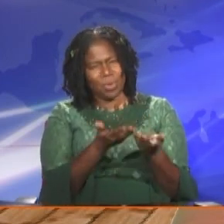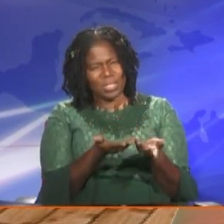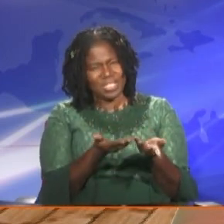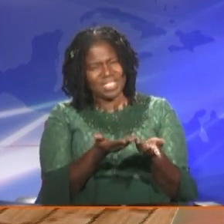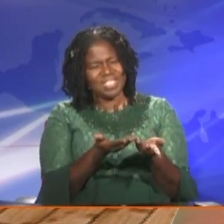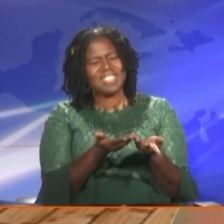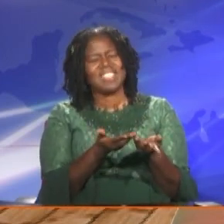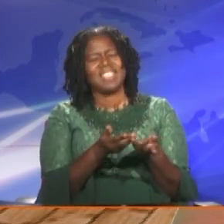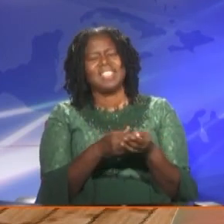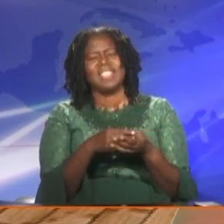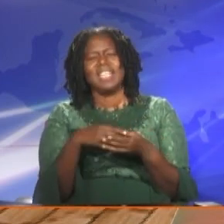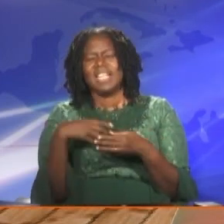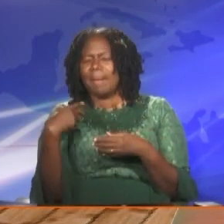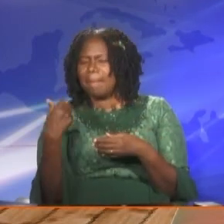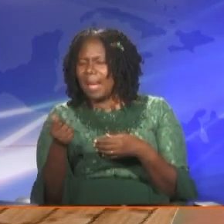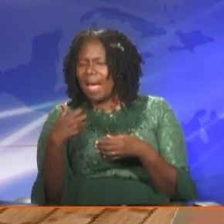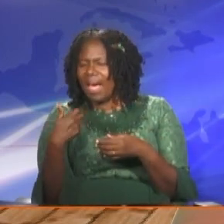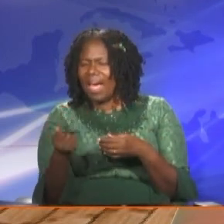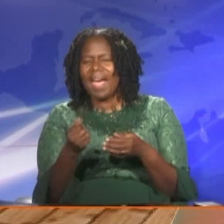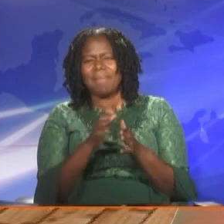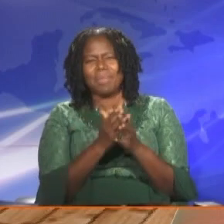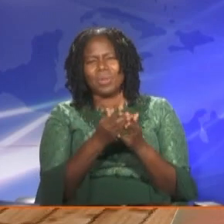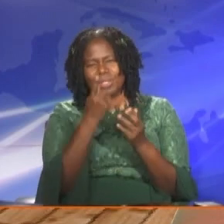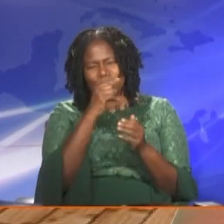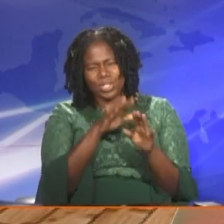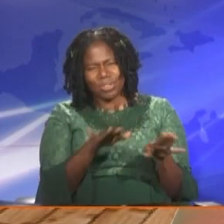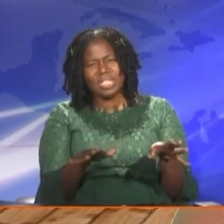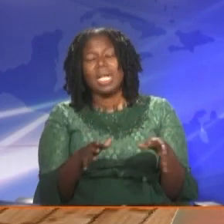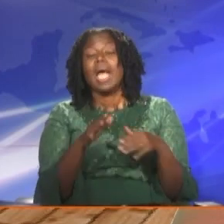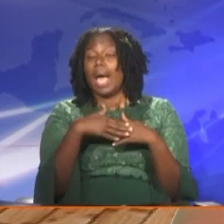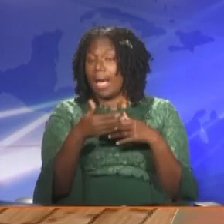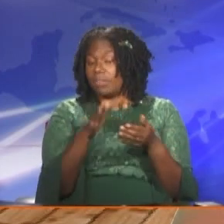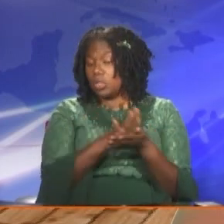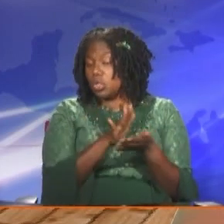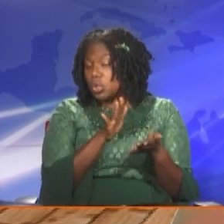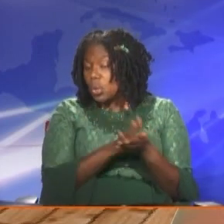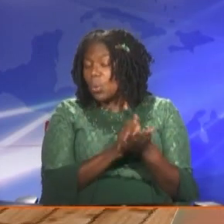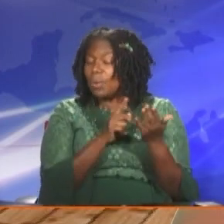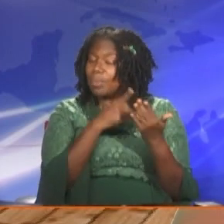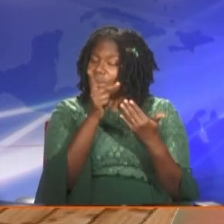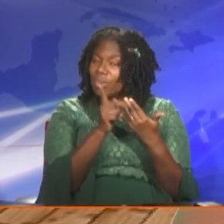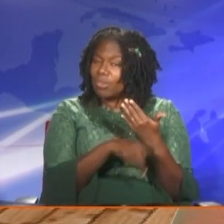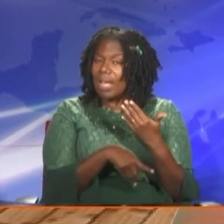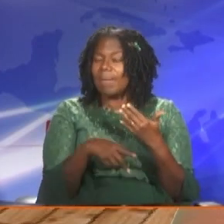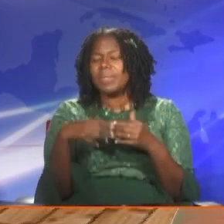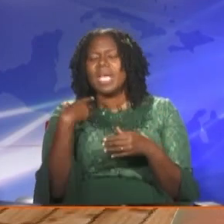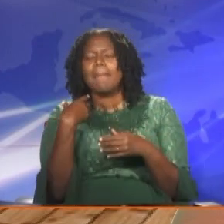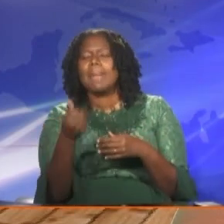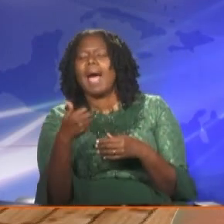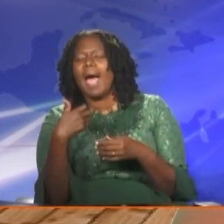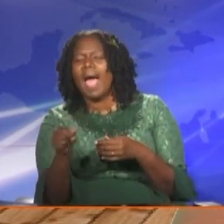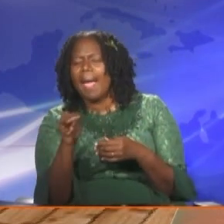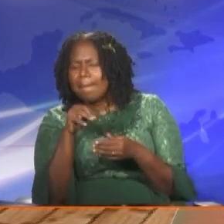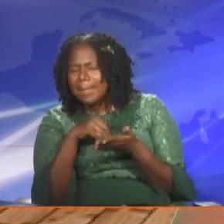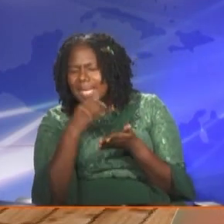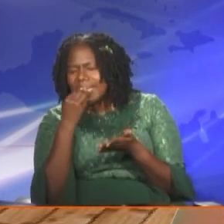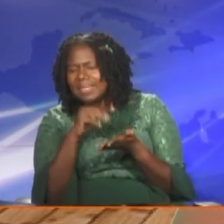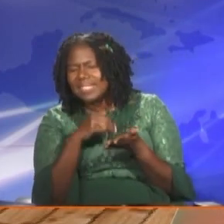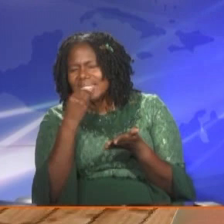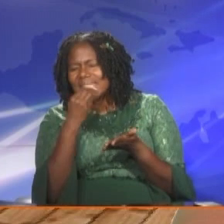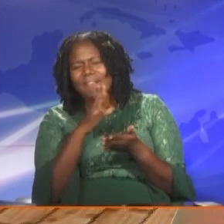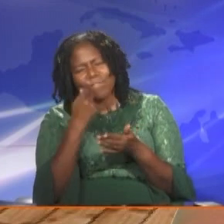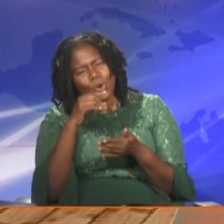books, after school program, meal supplement. These are some of the things that you can do as a